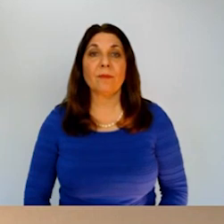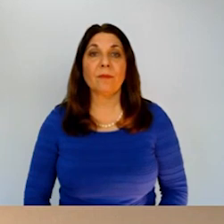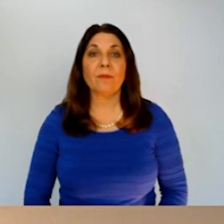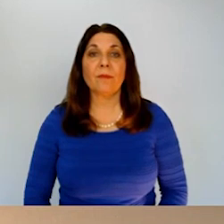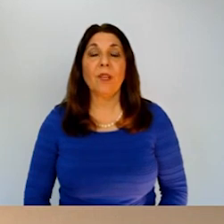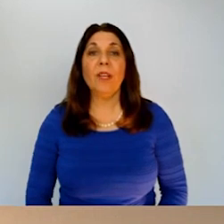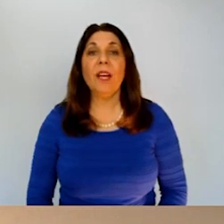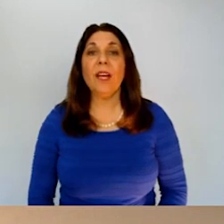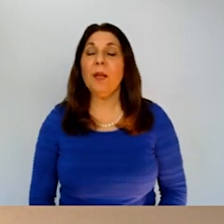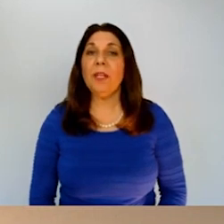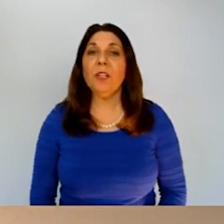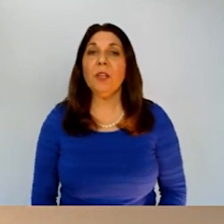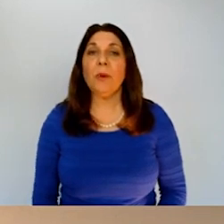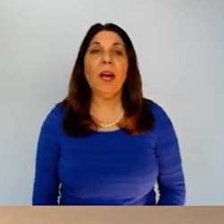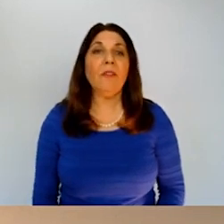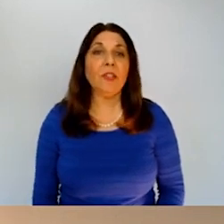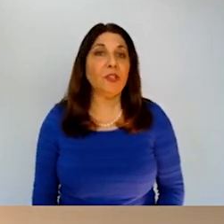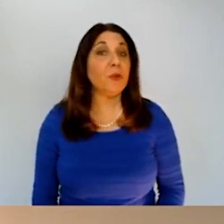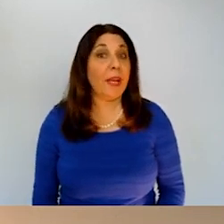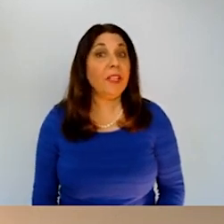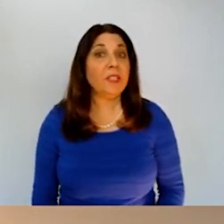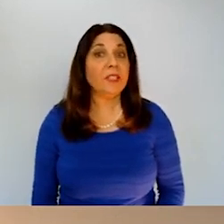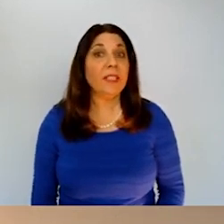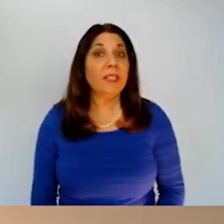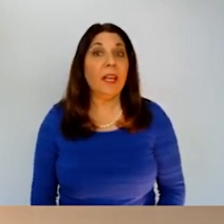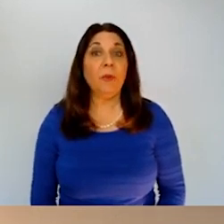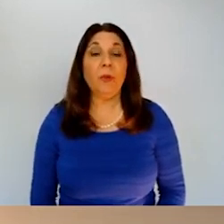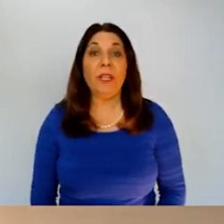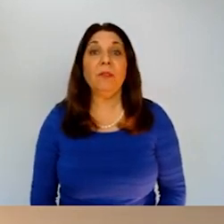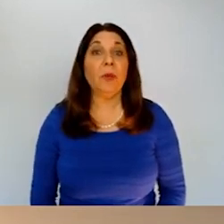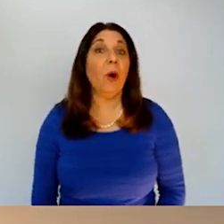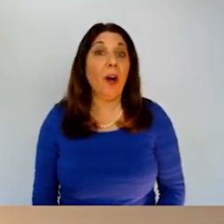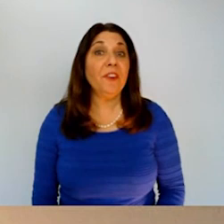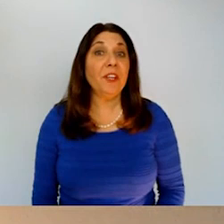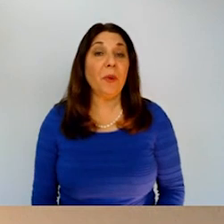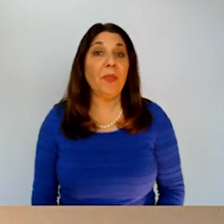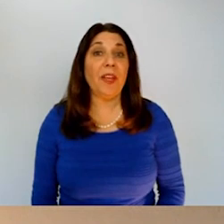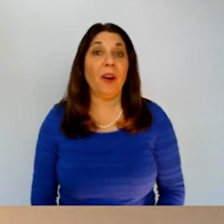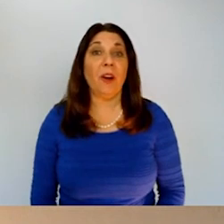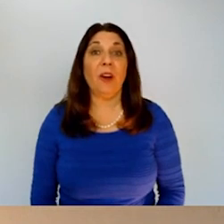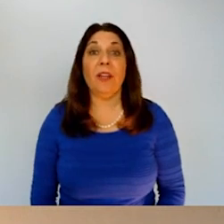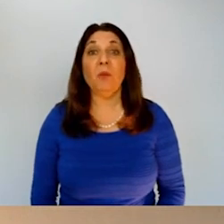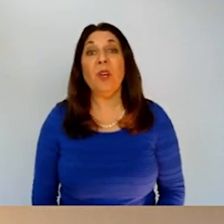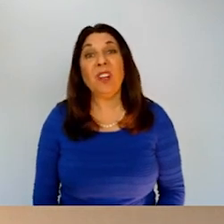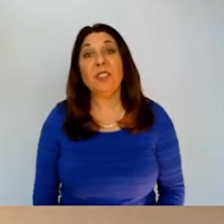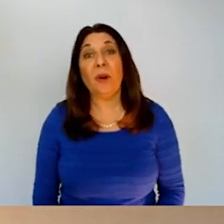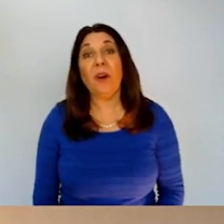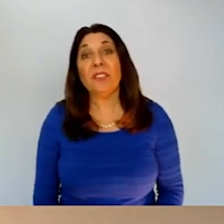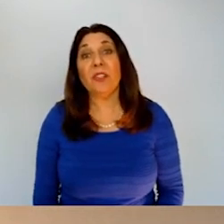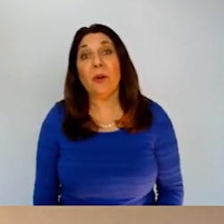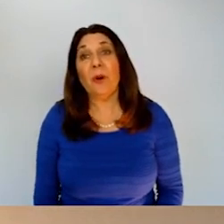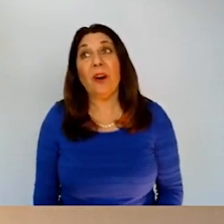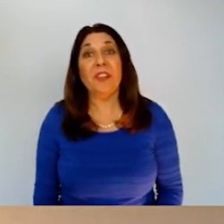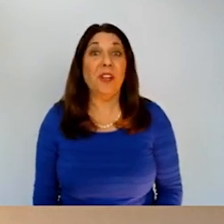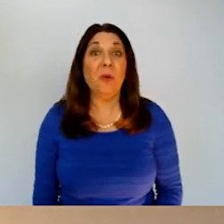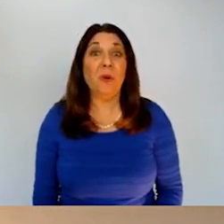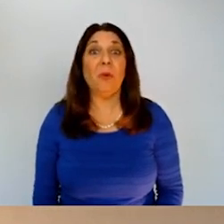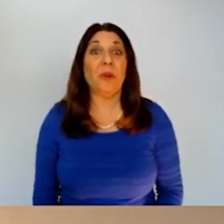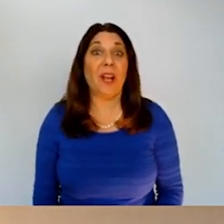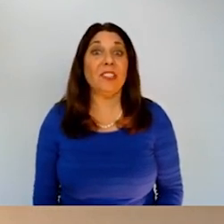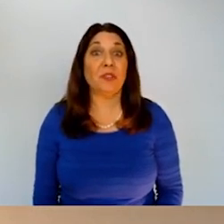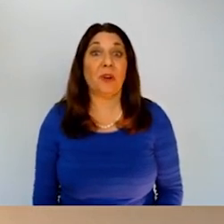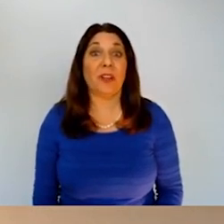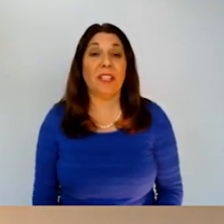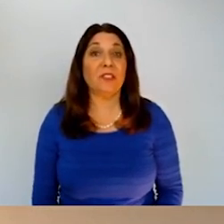usually needed. Yeah, I mean, look, we have our strengths, and we often know what they are, and we also often know what